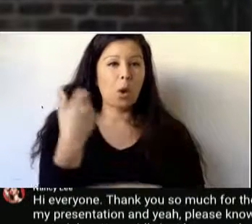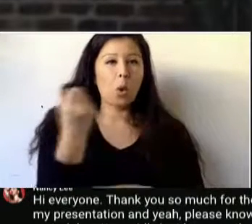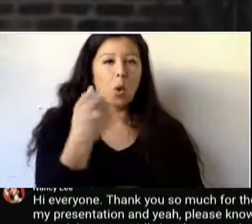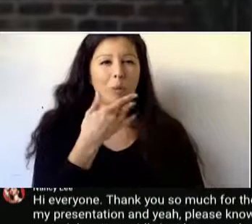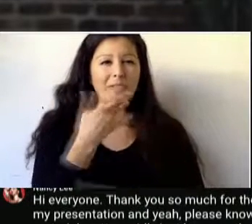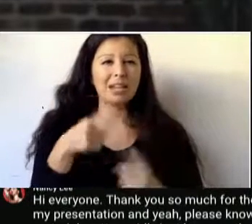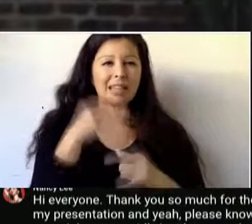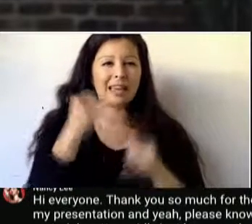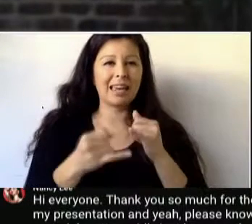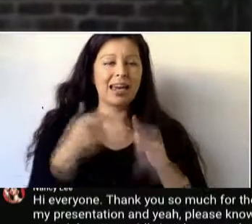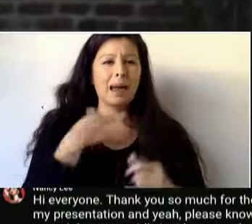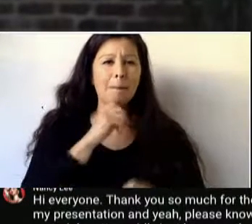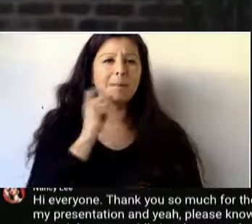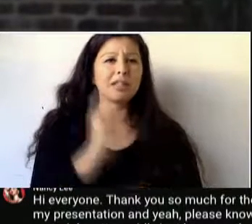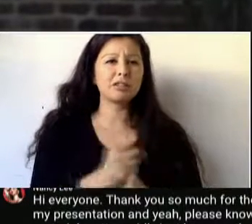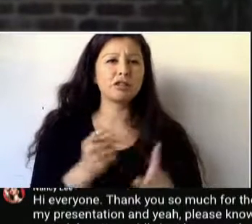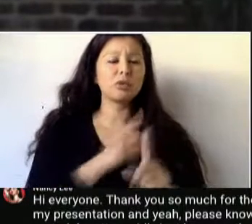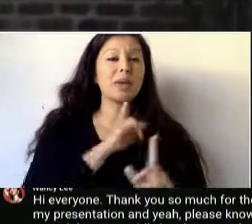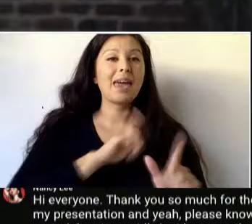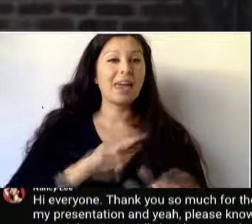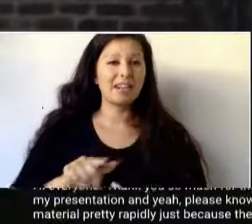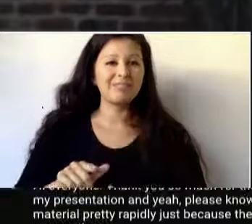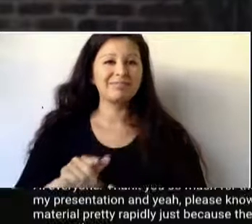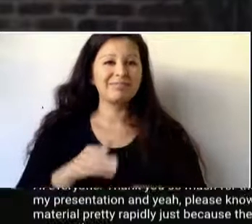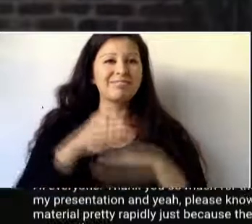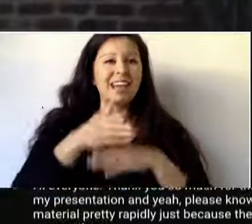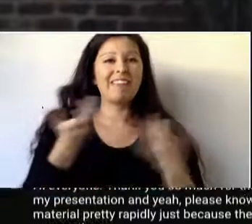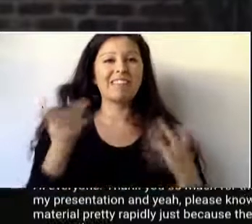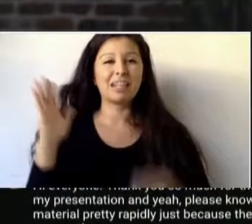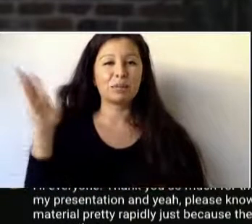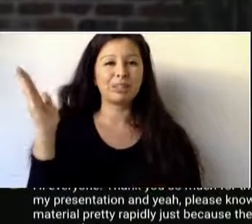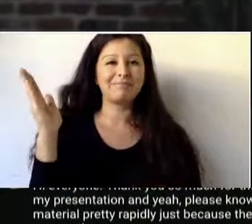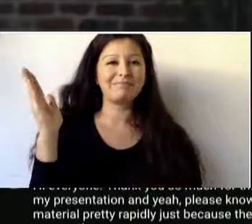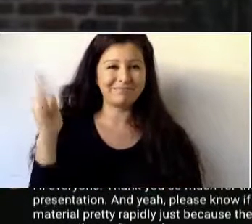and I will make sure to answer them afterwards.